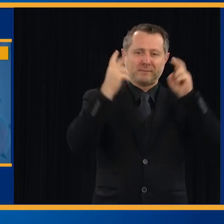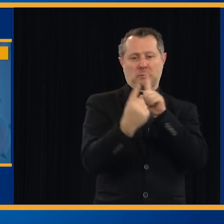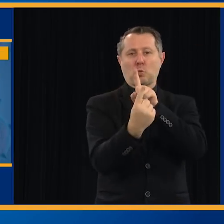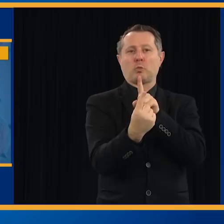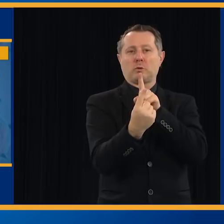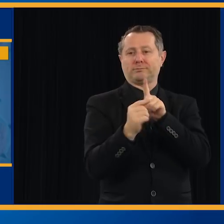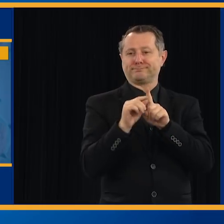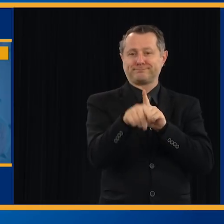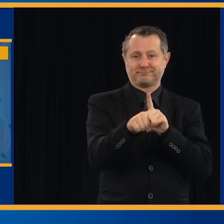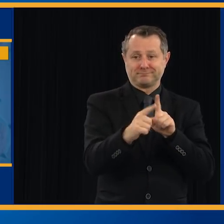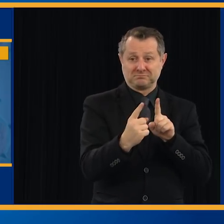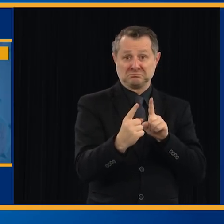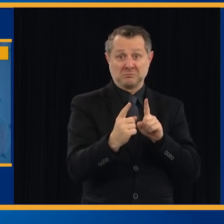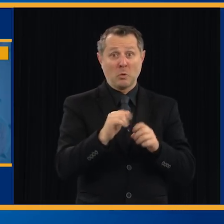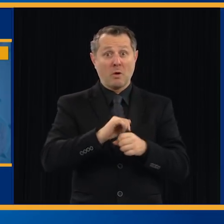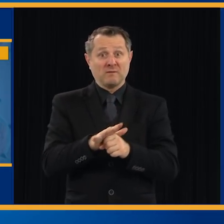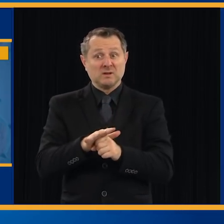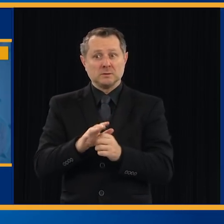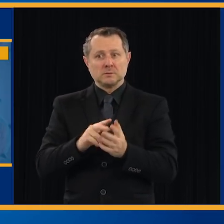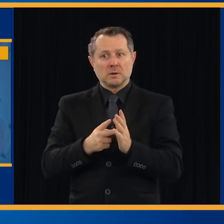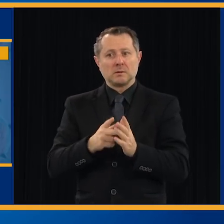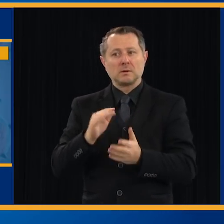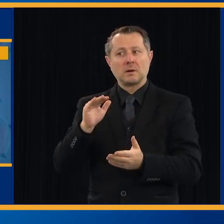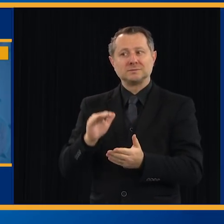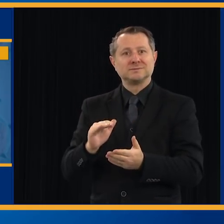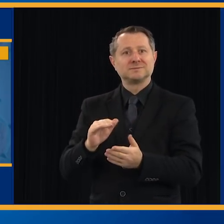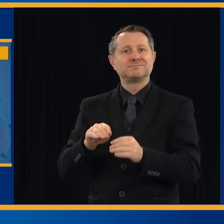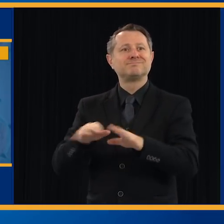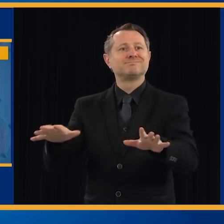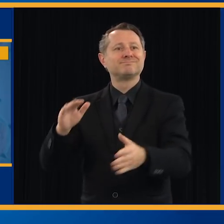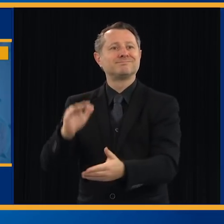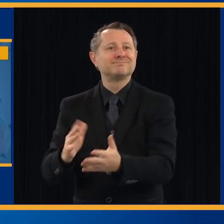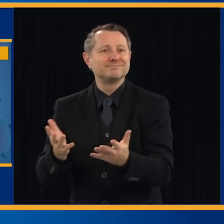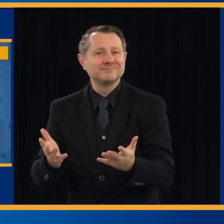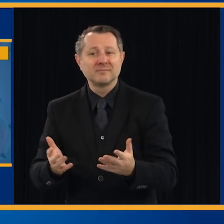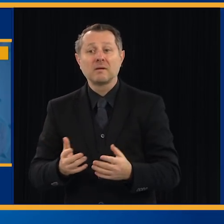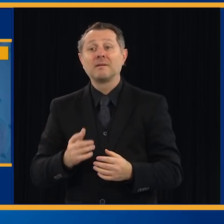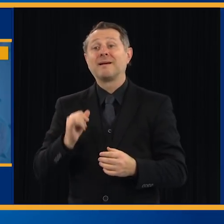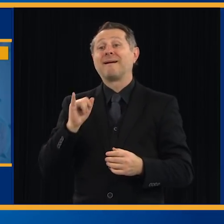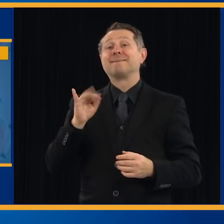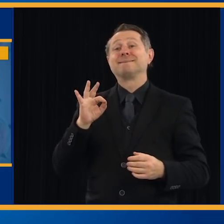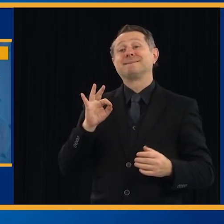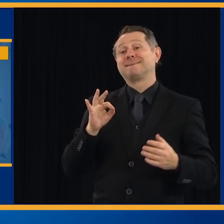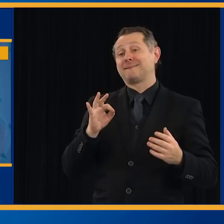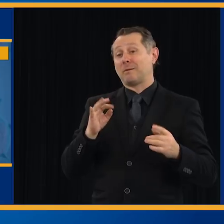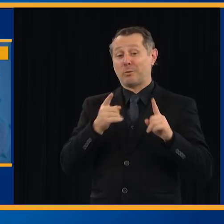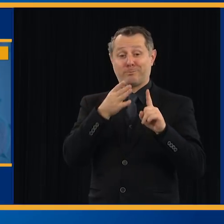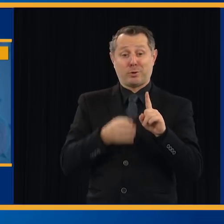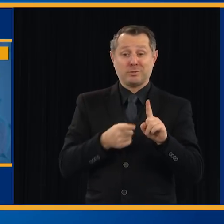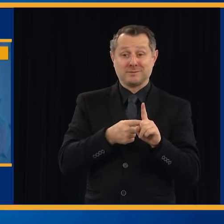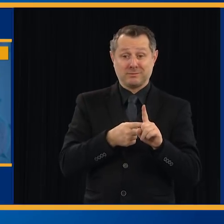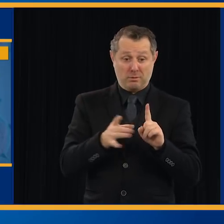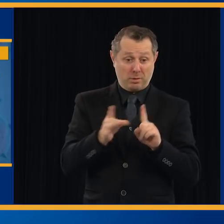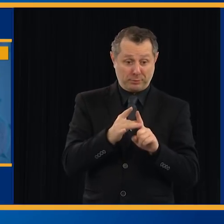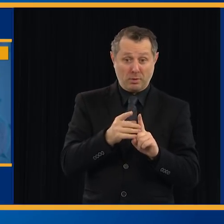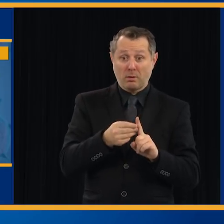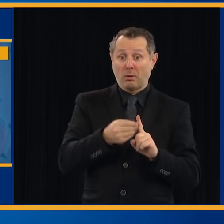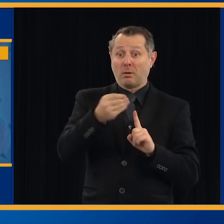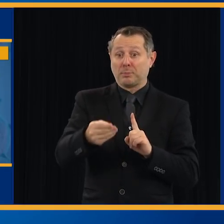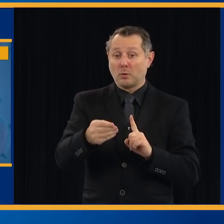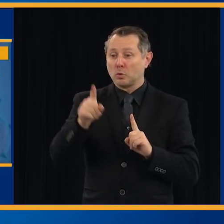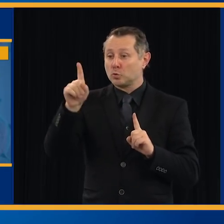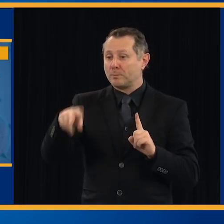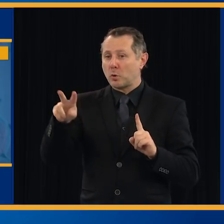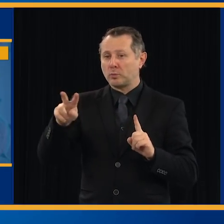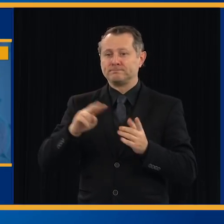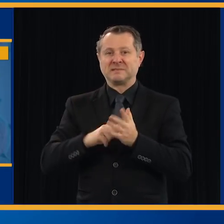is slowing. If one person is infecting 1.2 people, the virus is